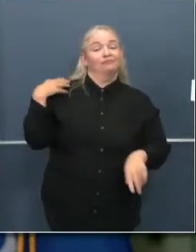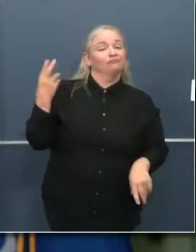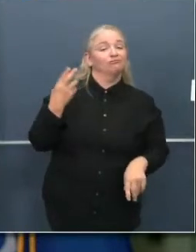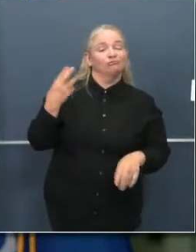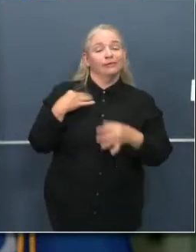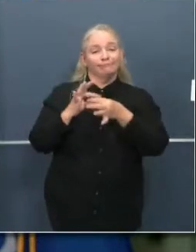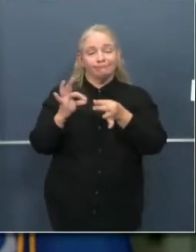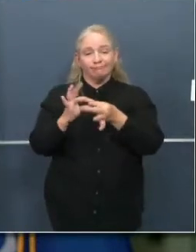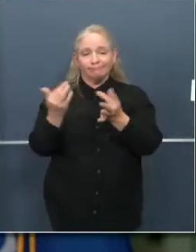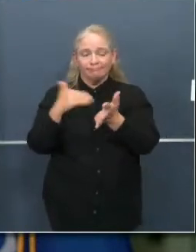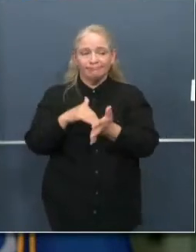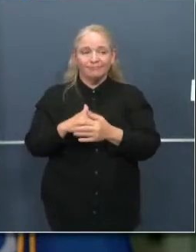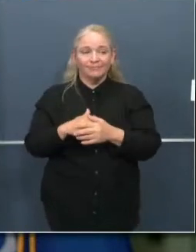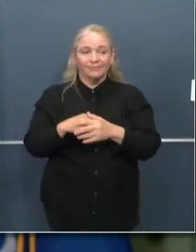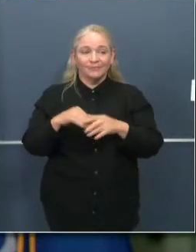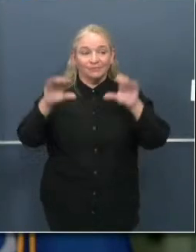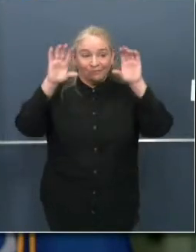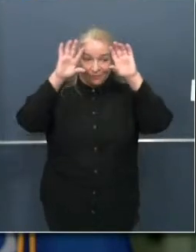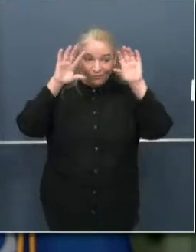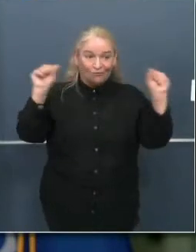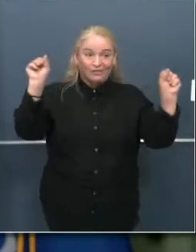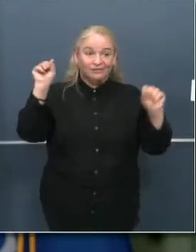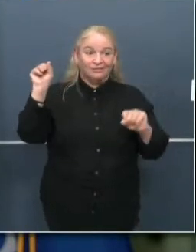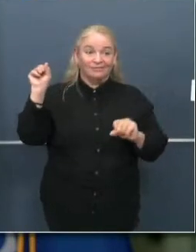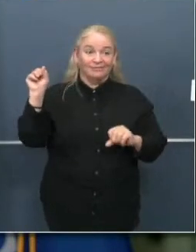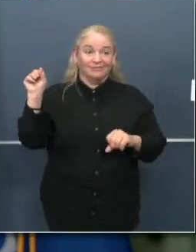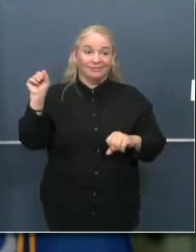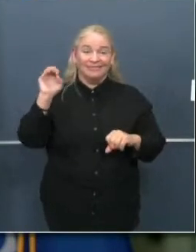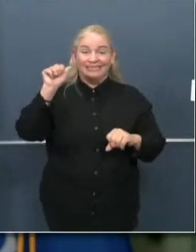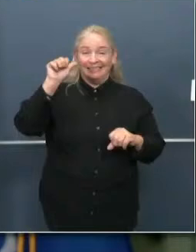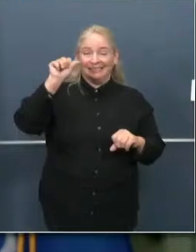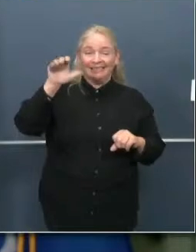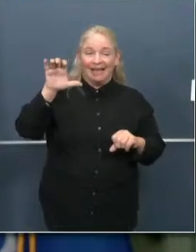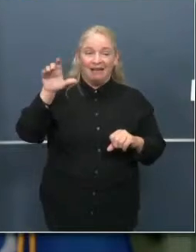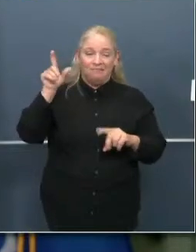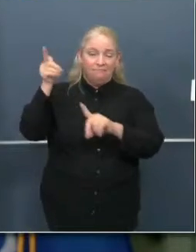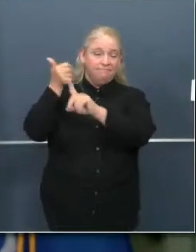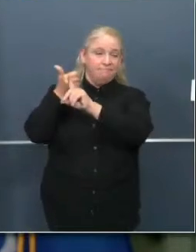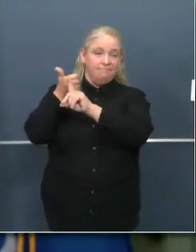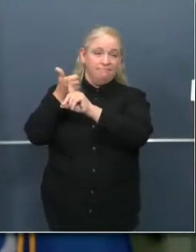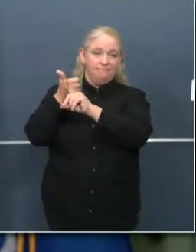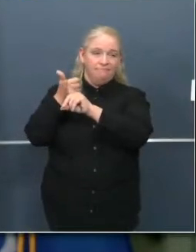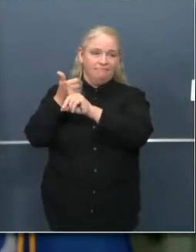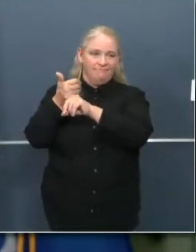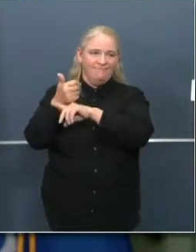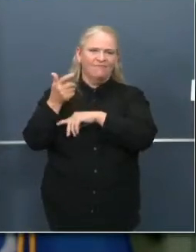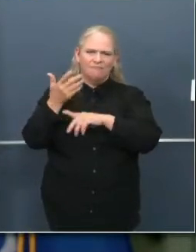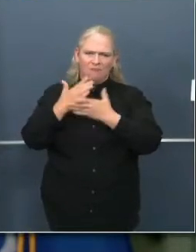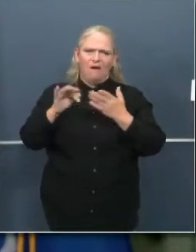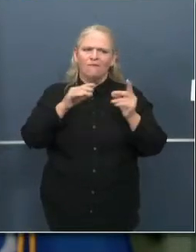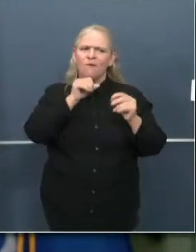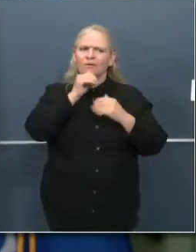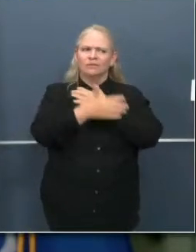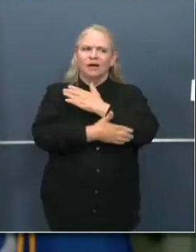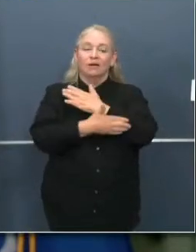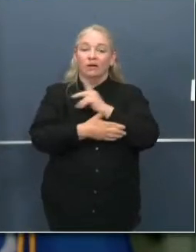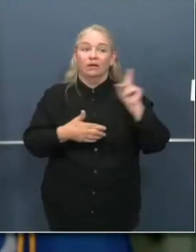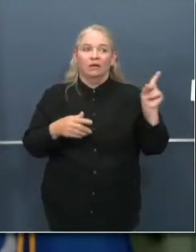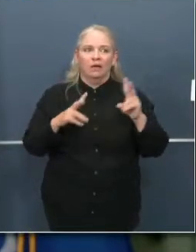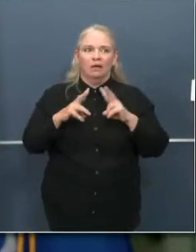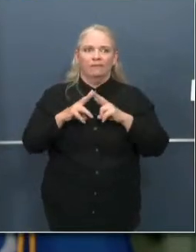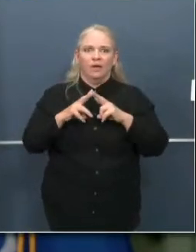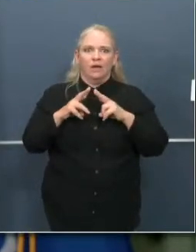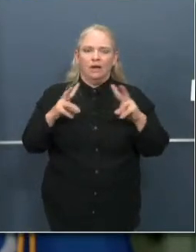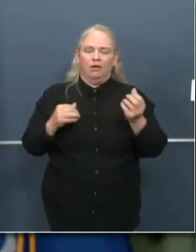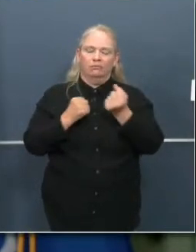been exceptional. She has been supportive of these efforts to enforce in a responsible way,